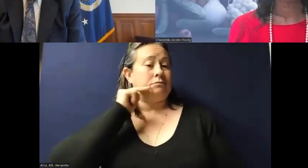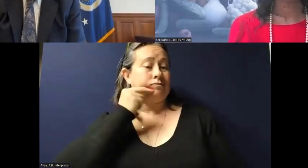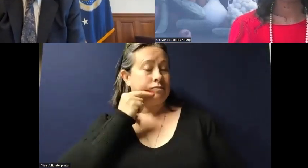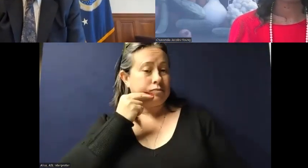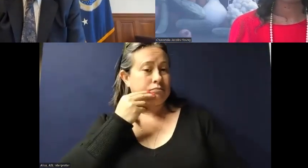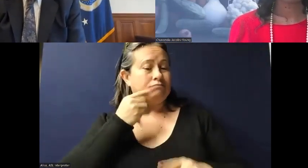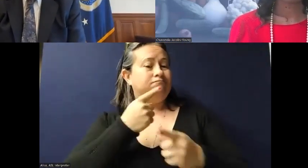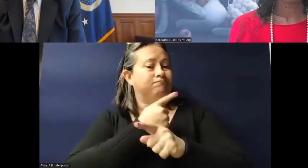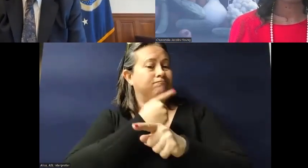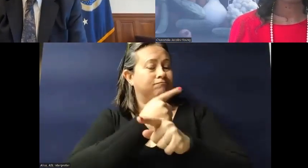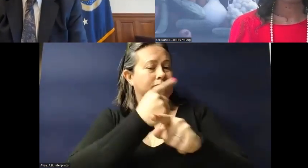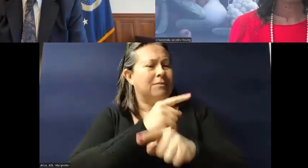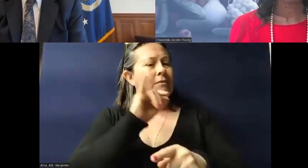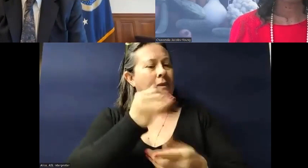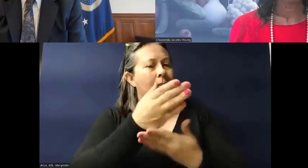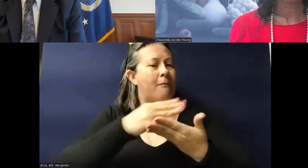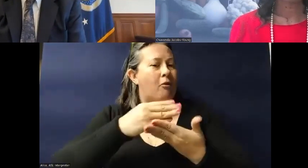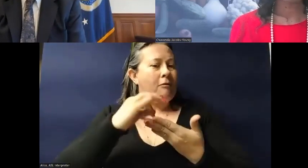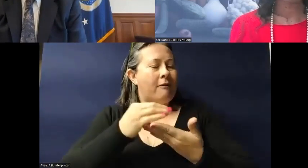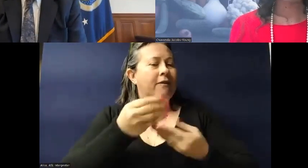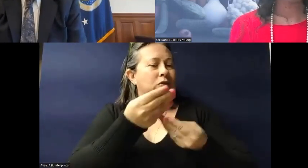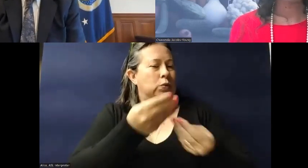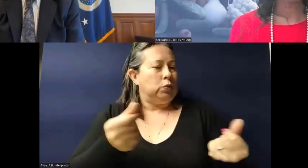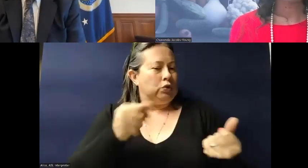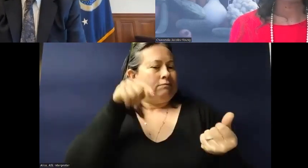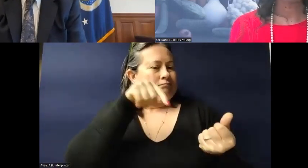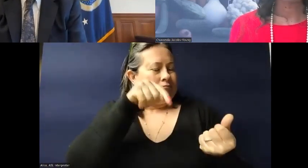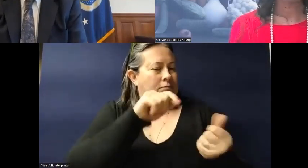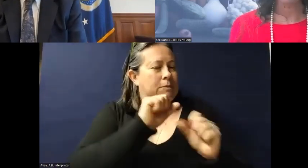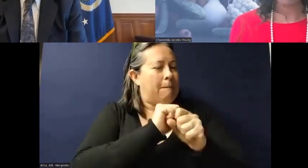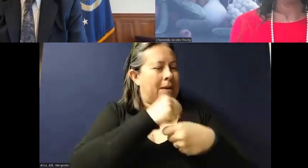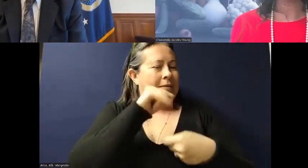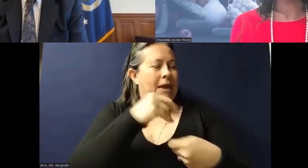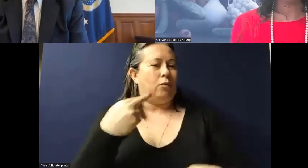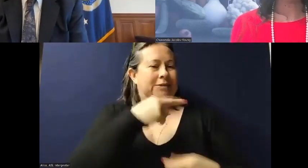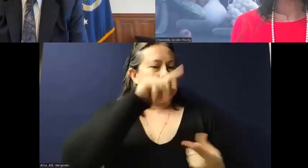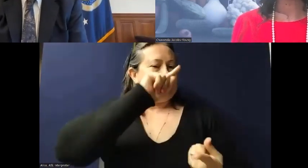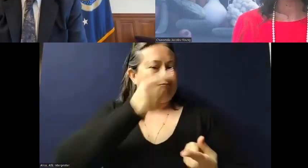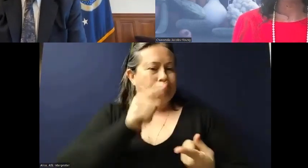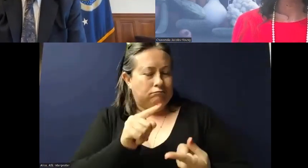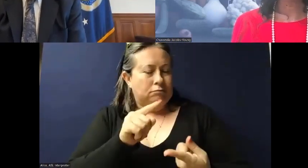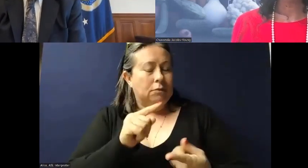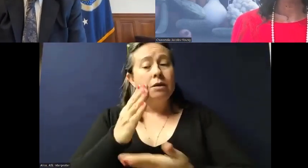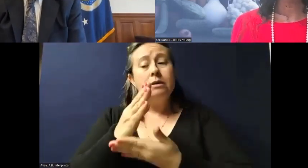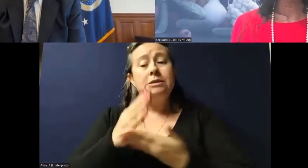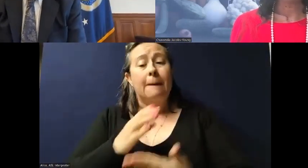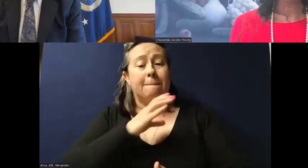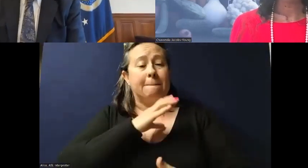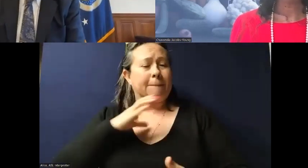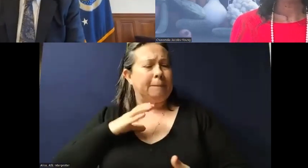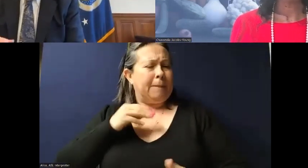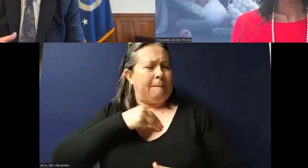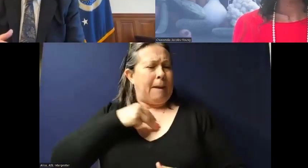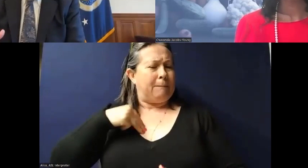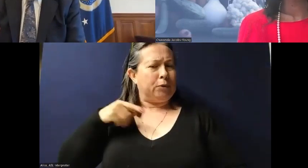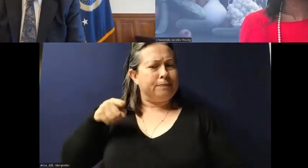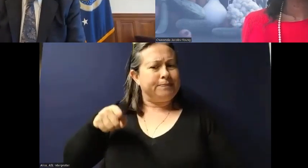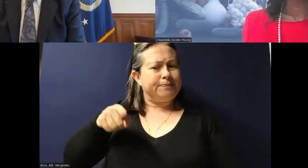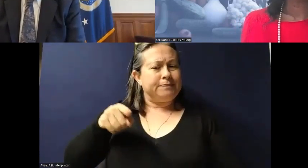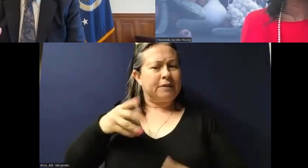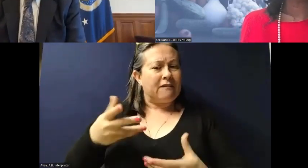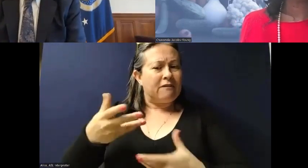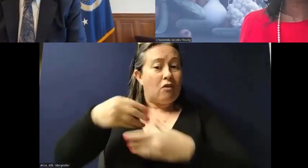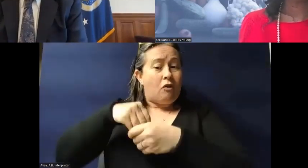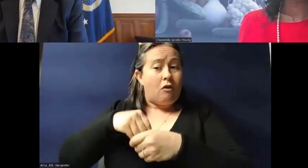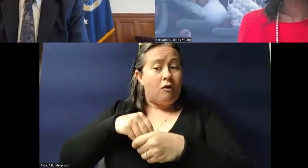will be part of the solution in terms of bringing down that risk. Some of the cabinet members are involved in well, once you